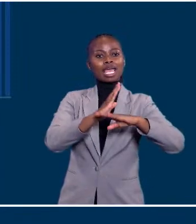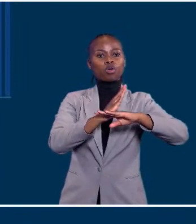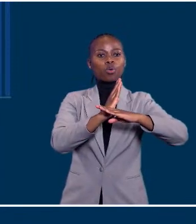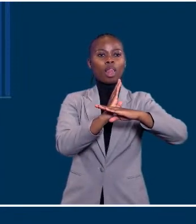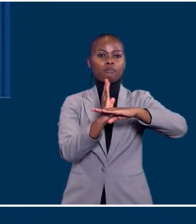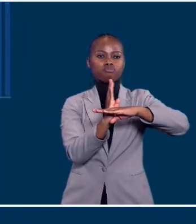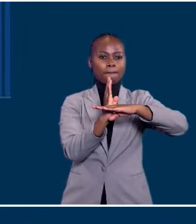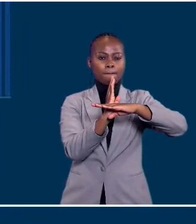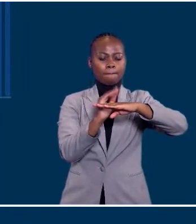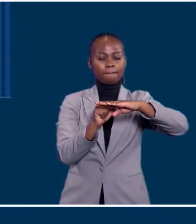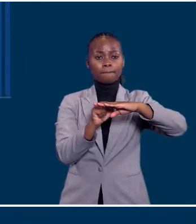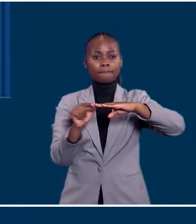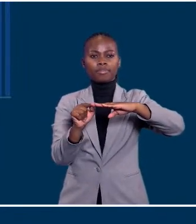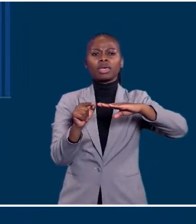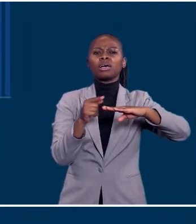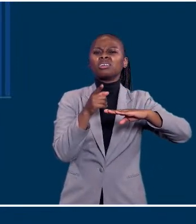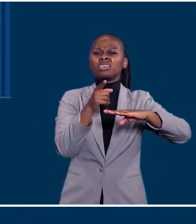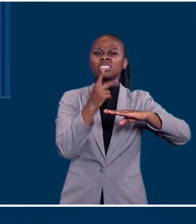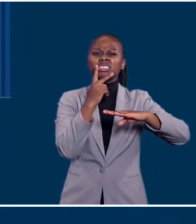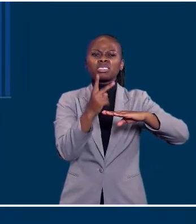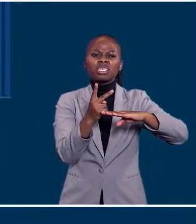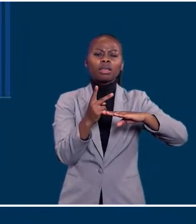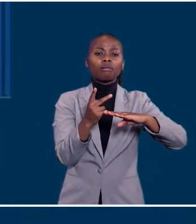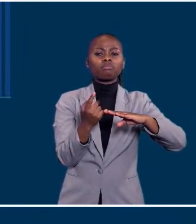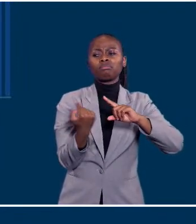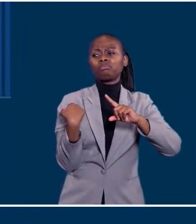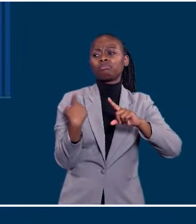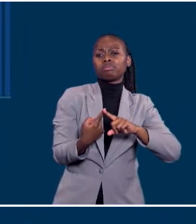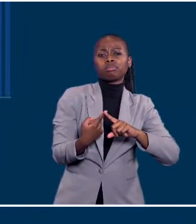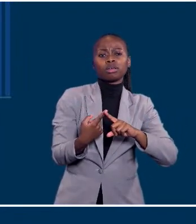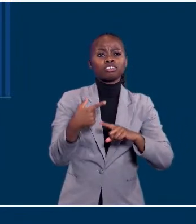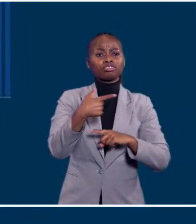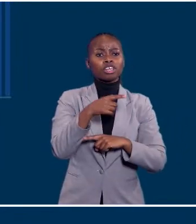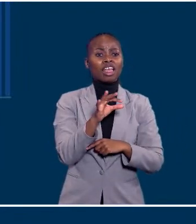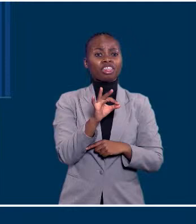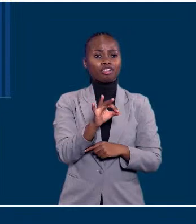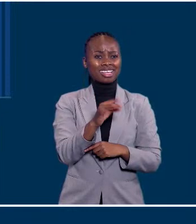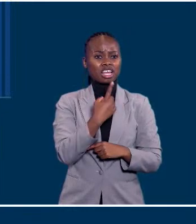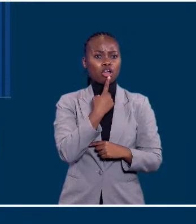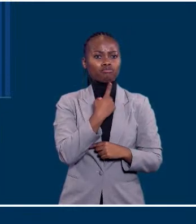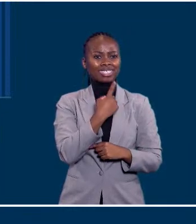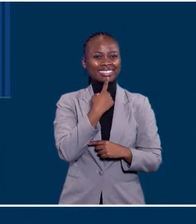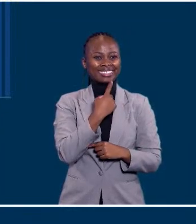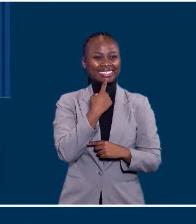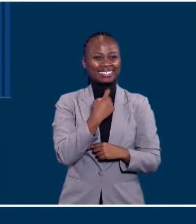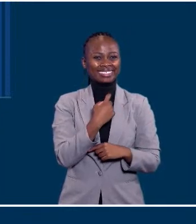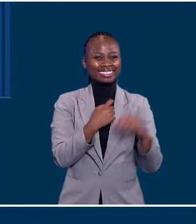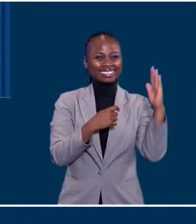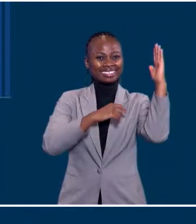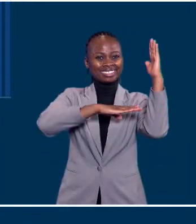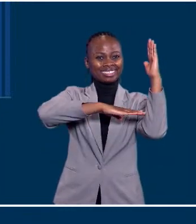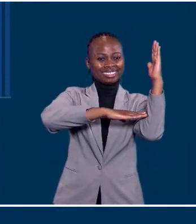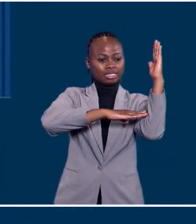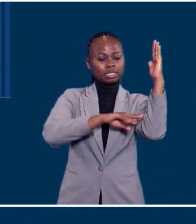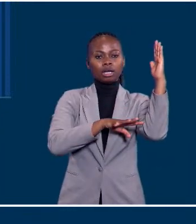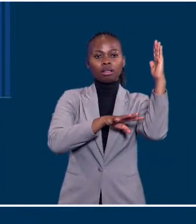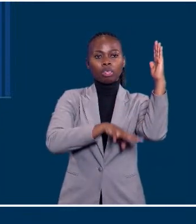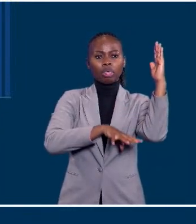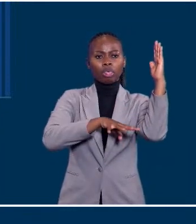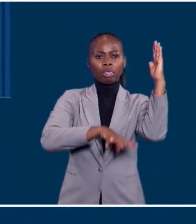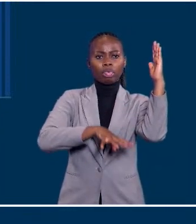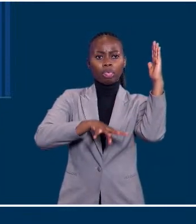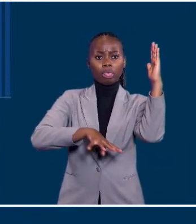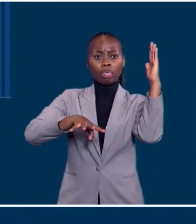long time, the G3 neutral rate, which is red, was pulling down on the overall neutral